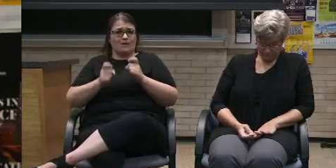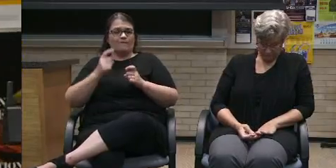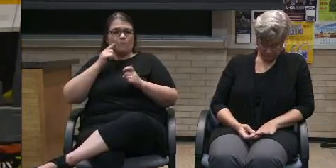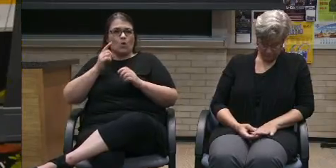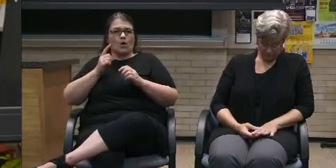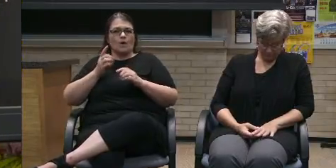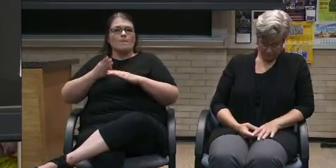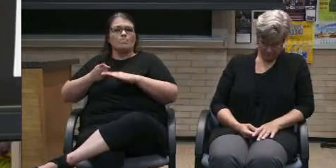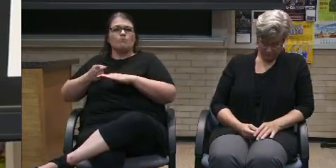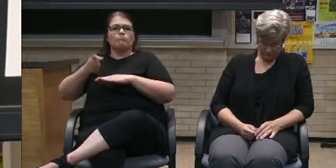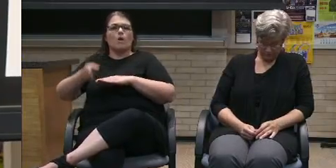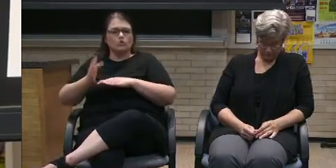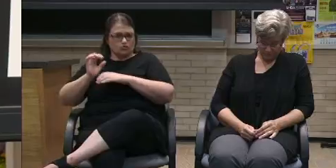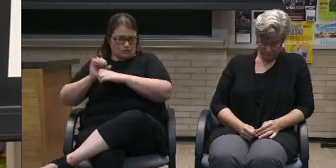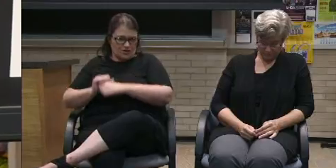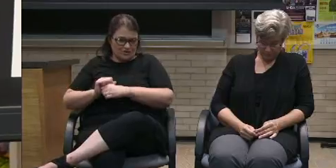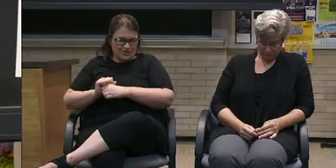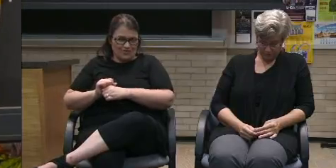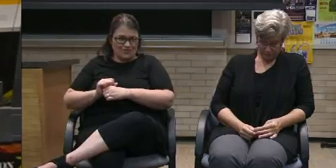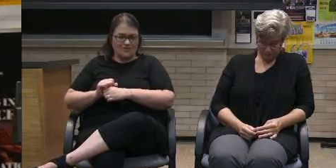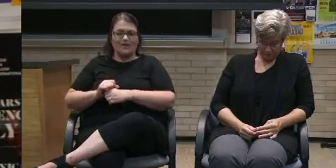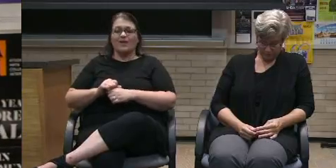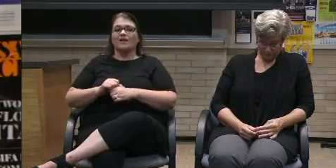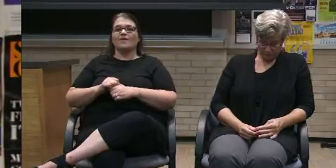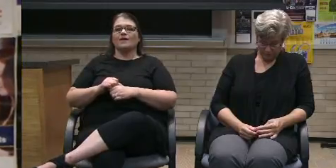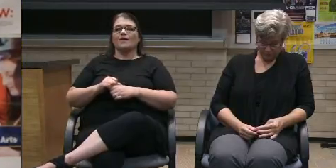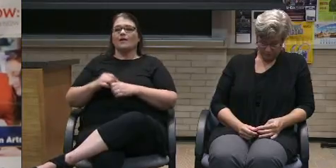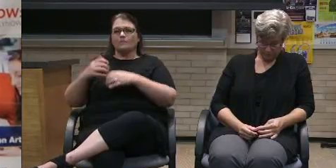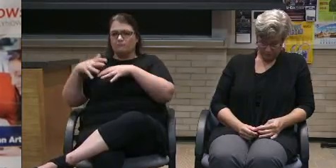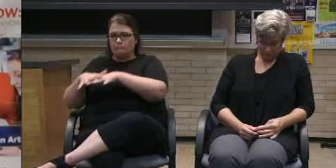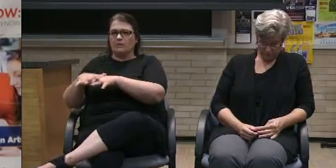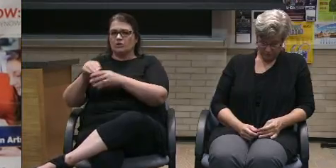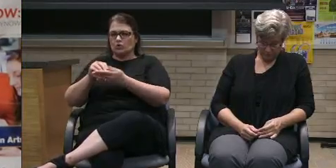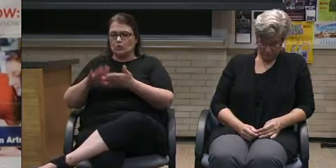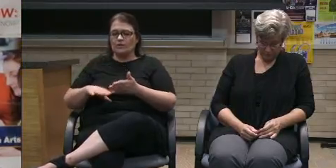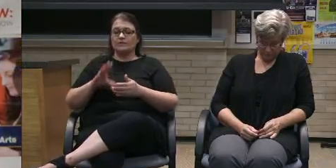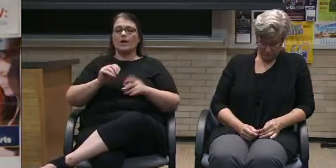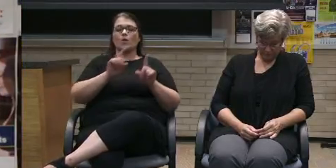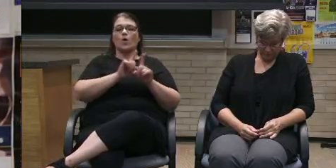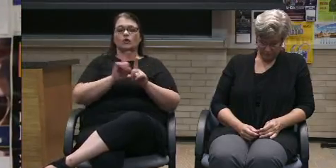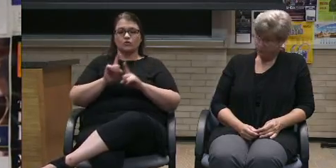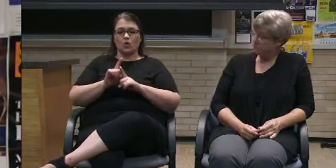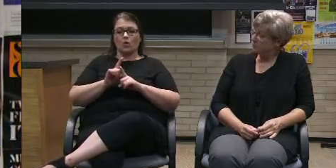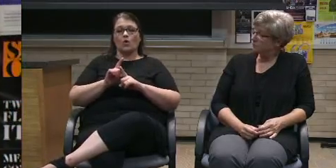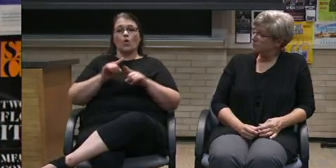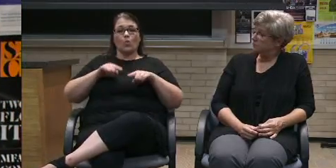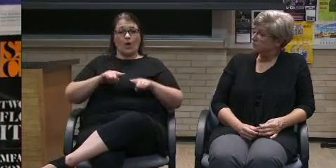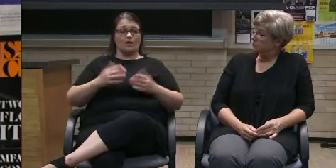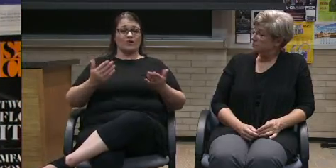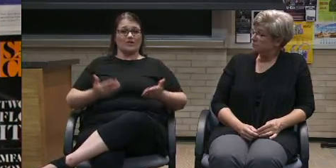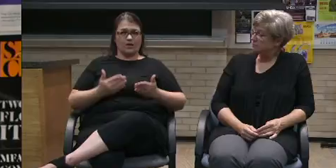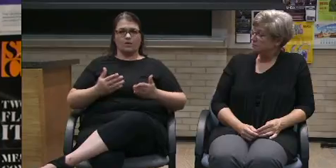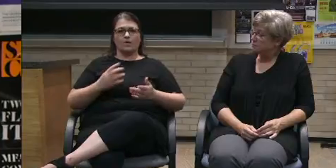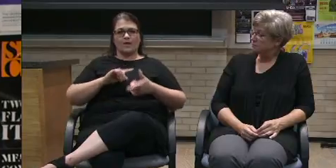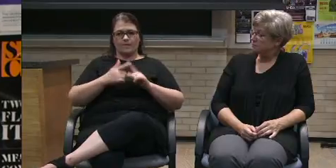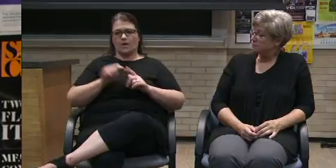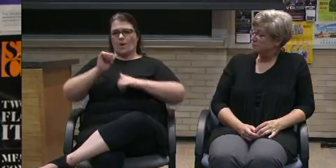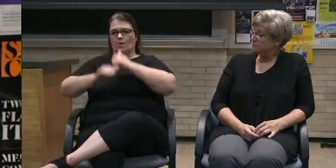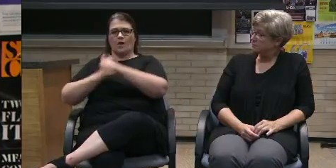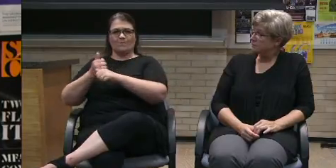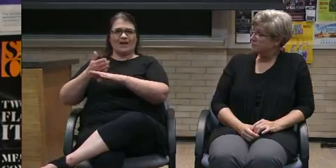admissions funnel. And then all the work that we'll do while while they're students here, and then alumni engagement. So